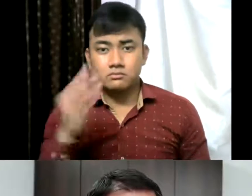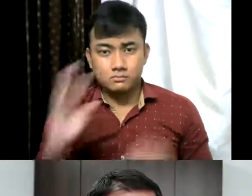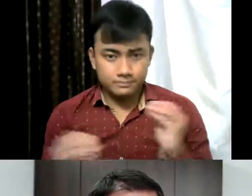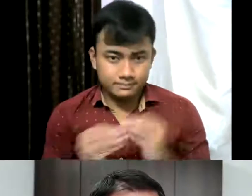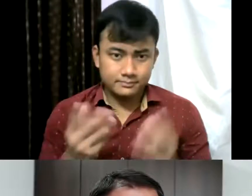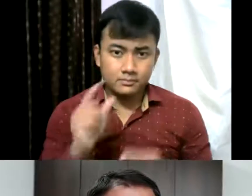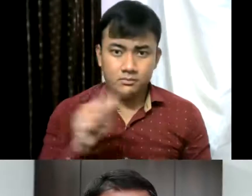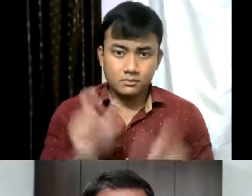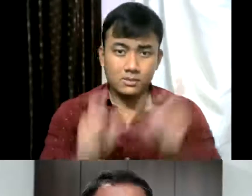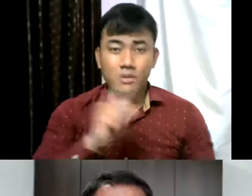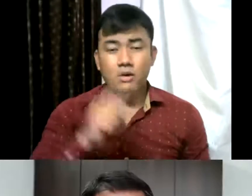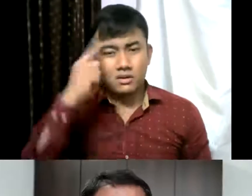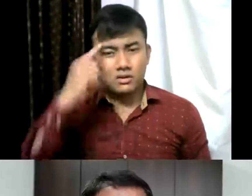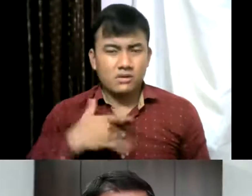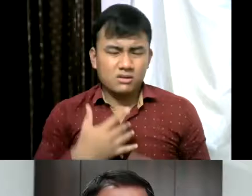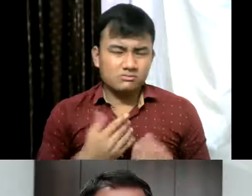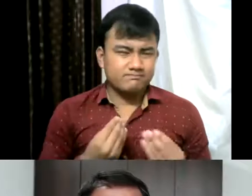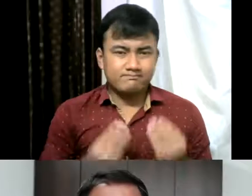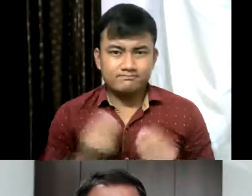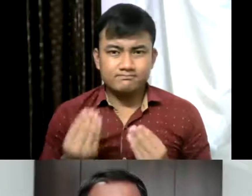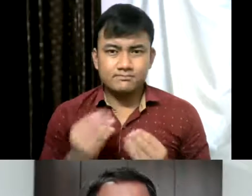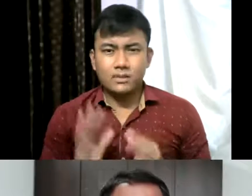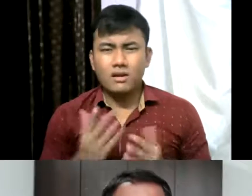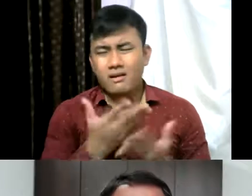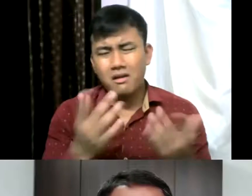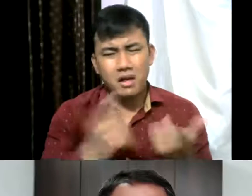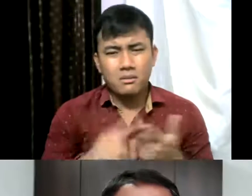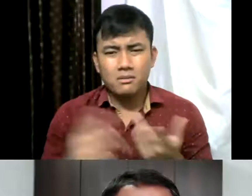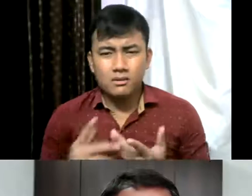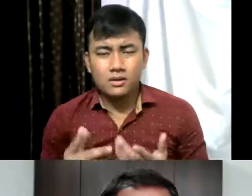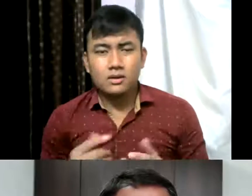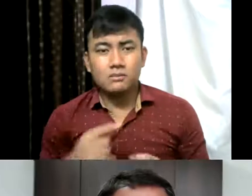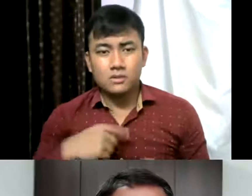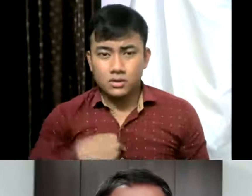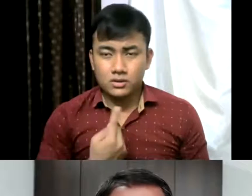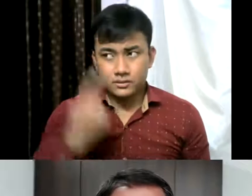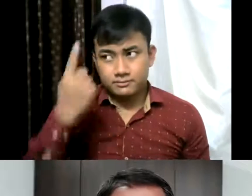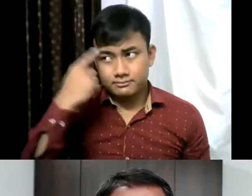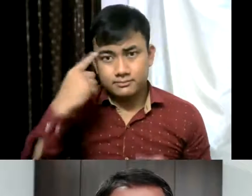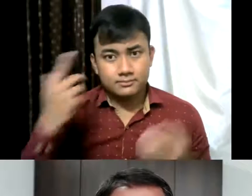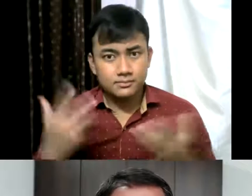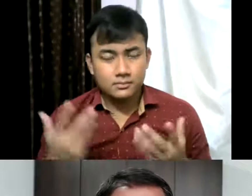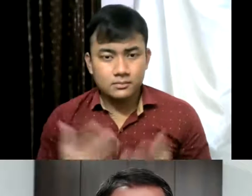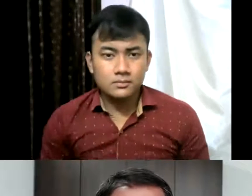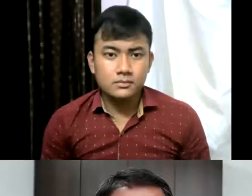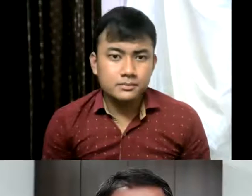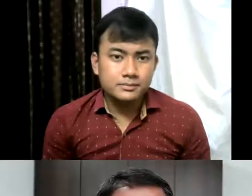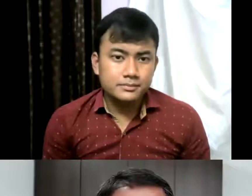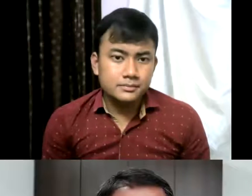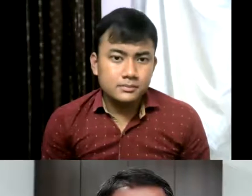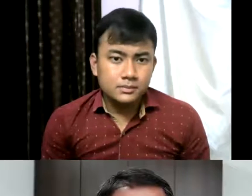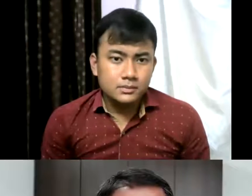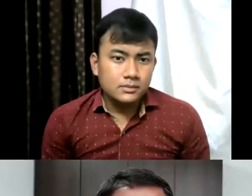people are negotiating this. So how things are working out. I am also thinking about